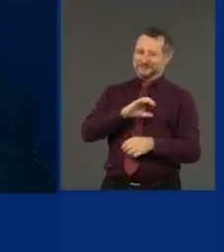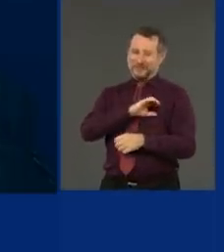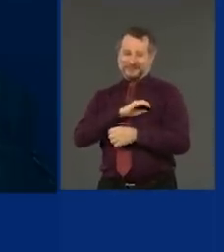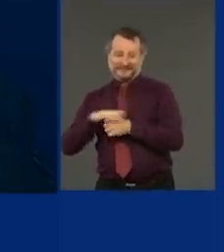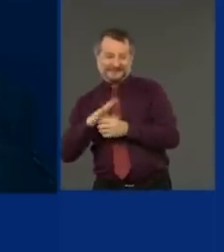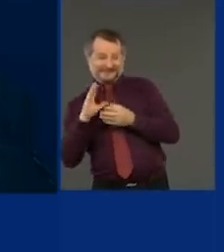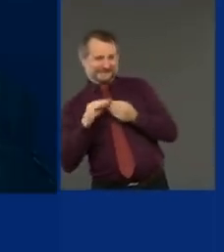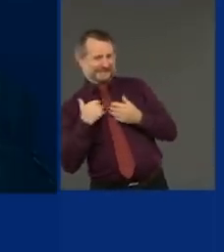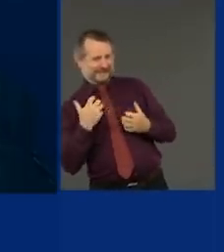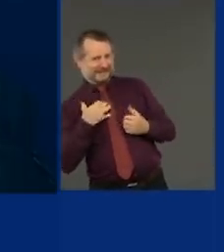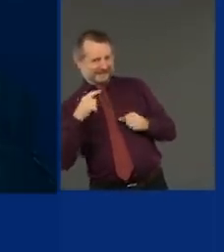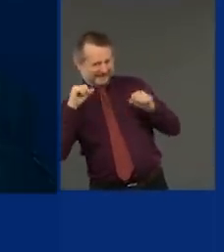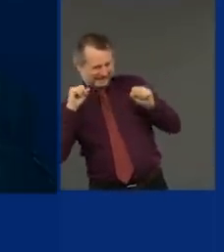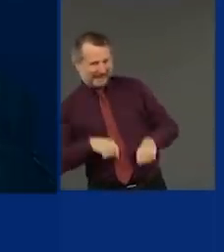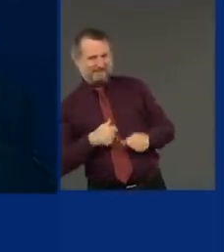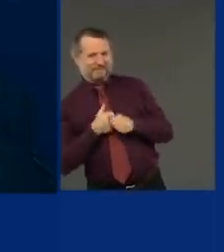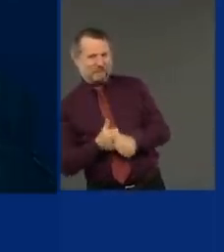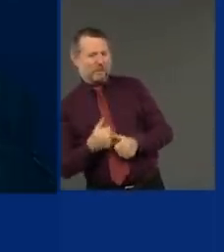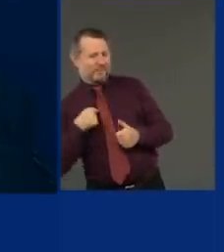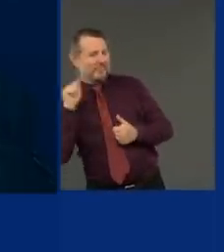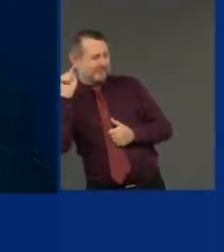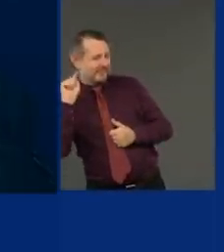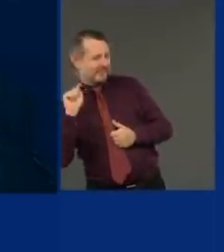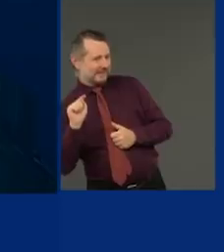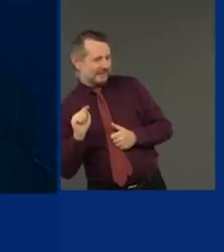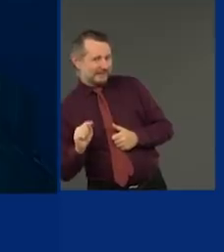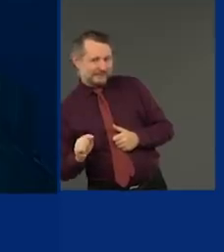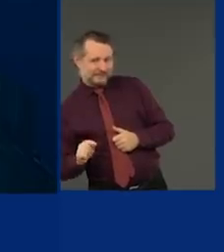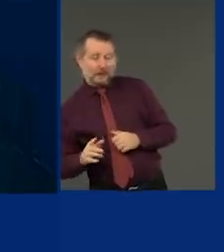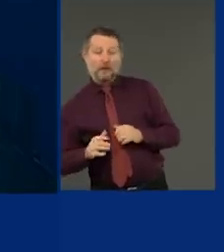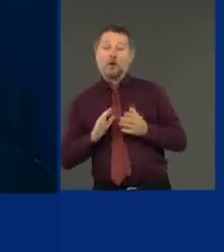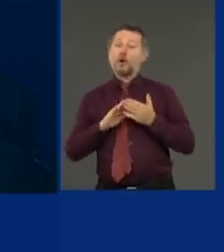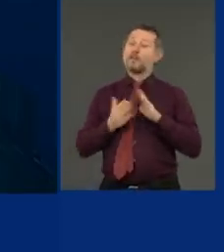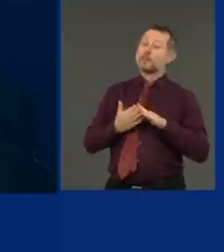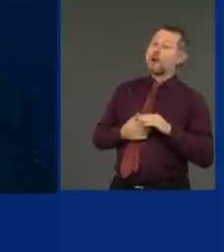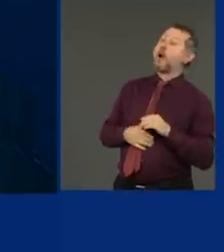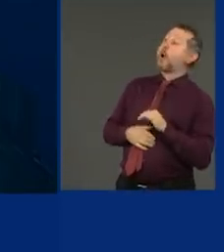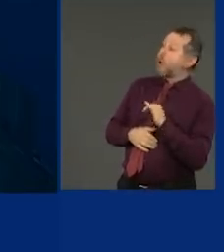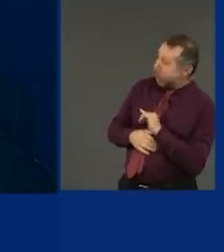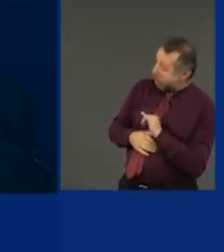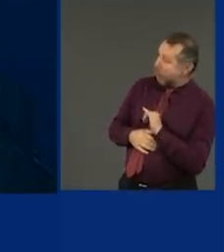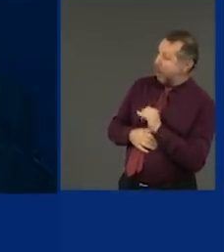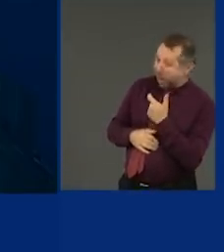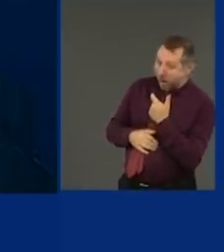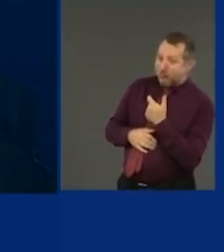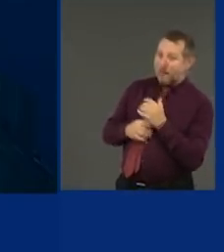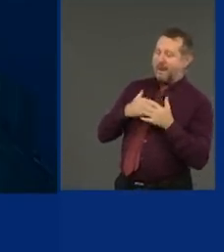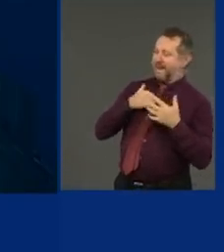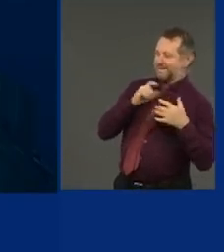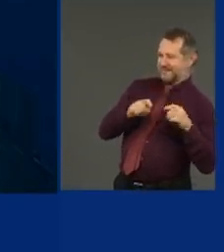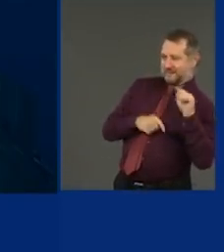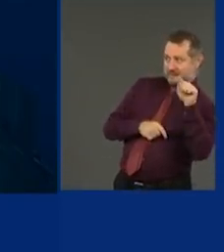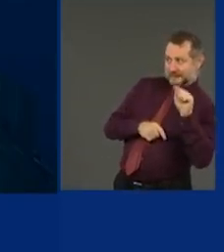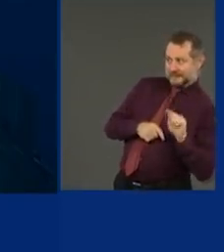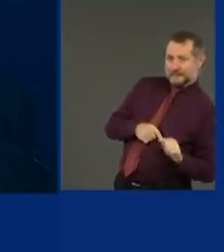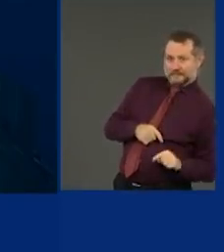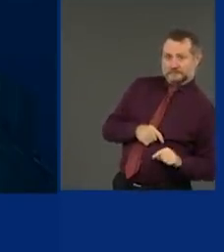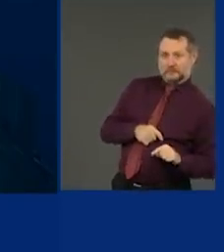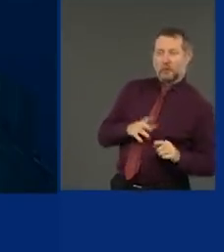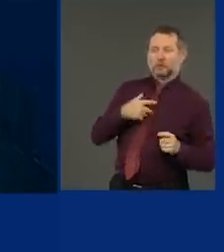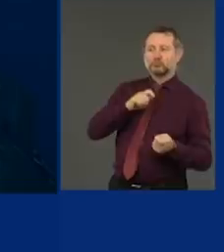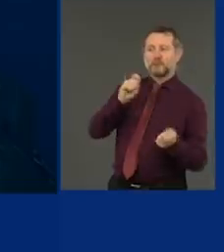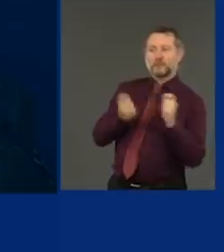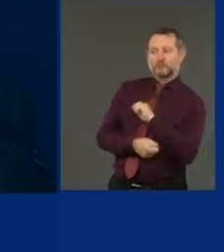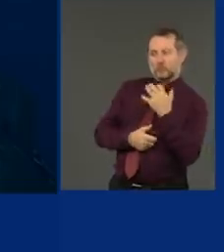can operate with these policies and the community says there are reforms that they require necessary